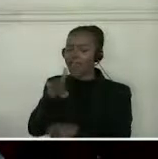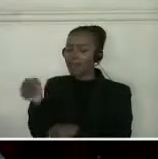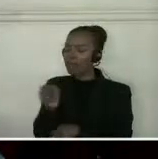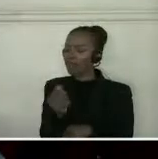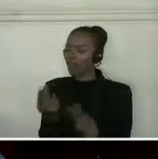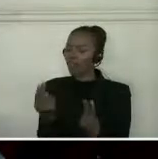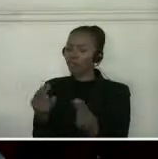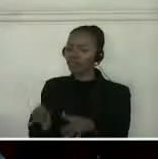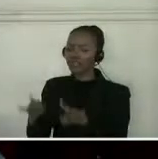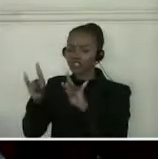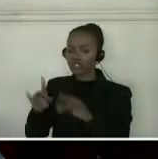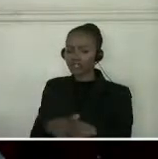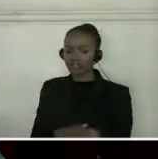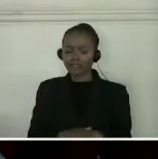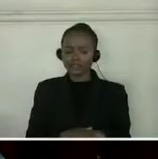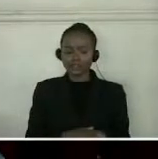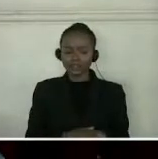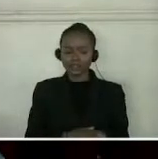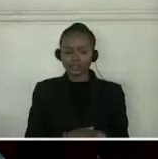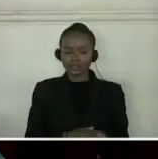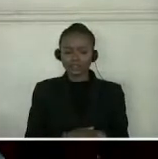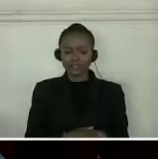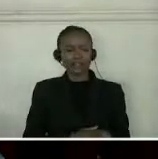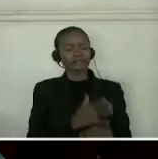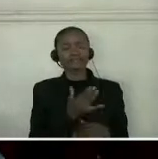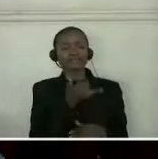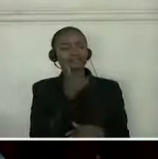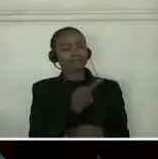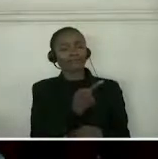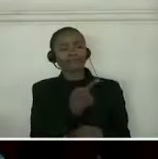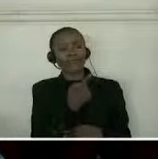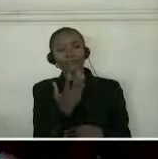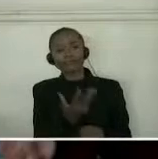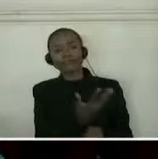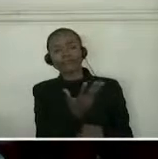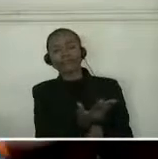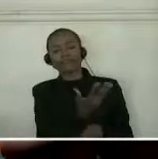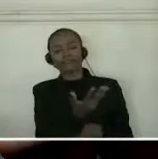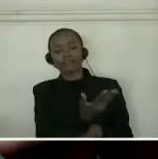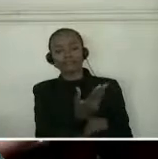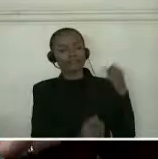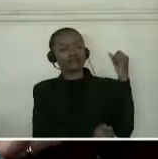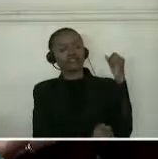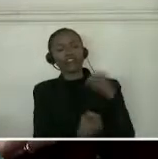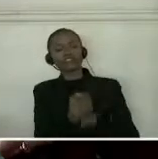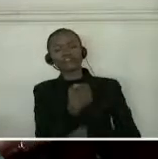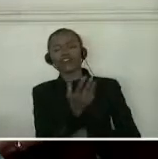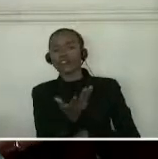what what kind of er structure